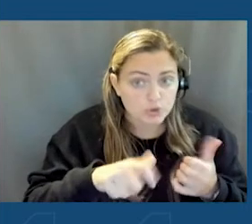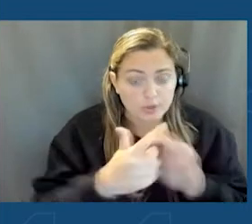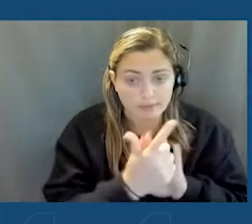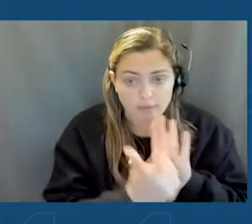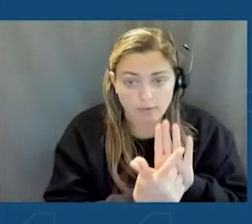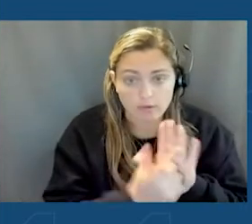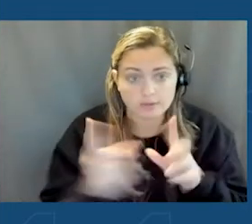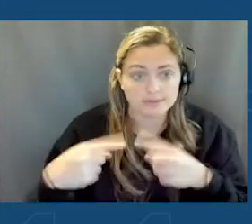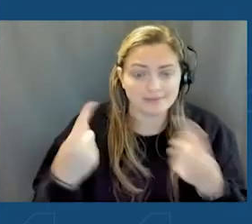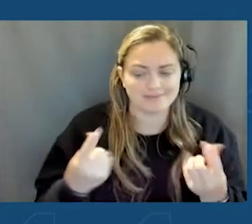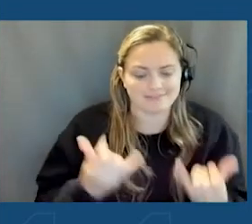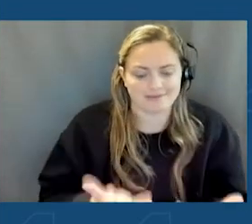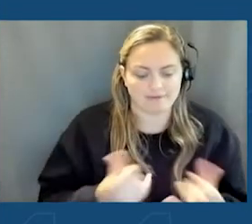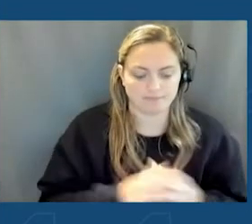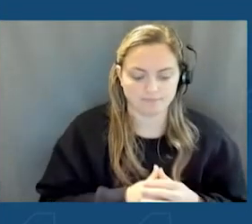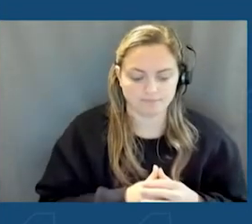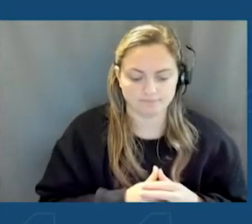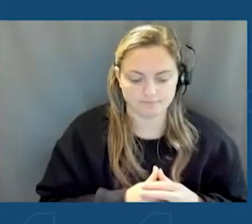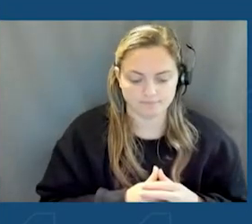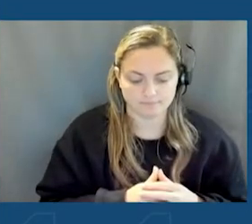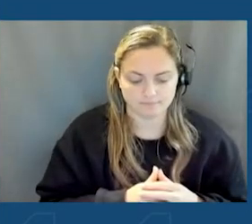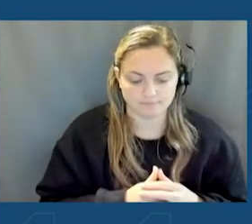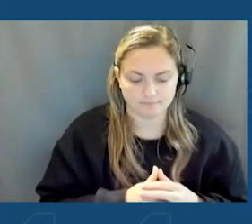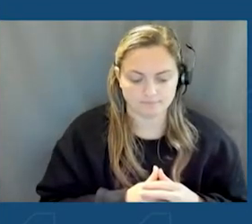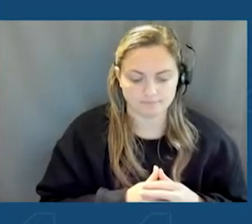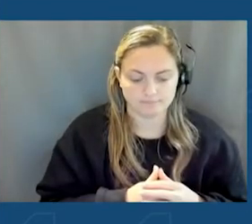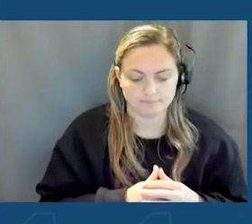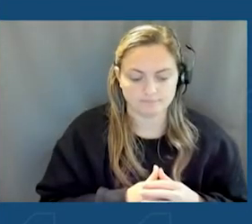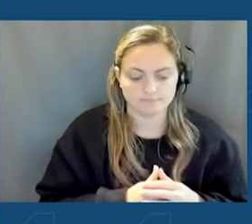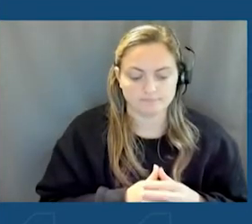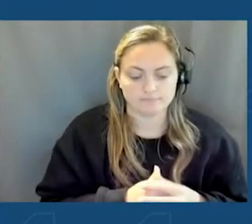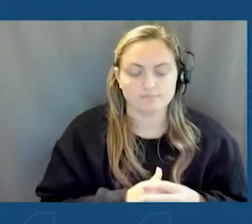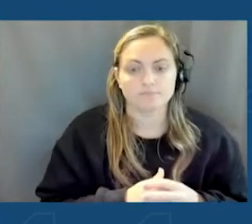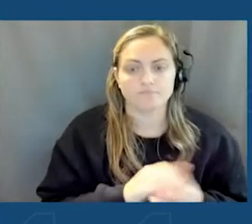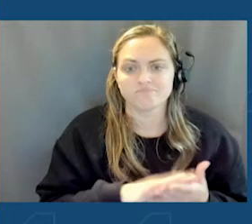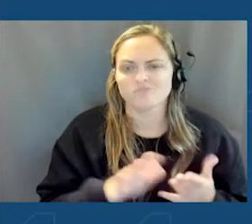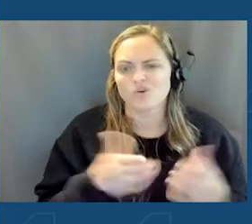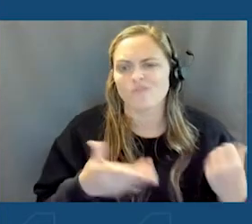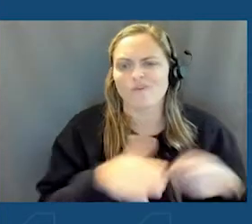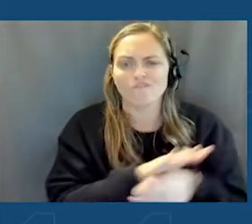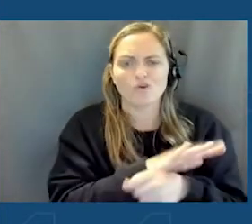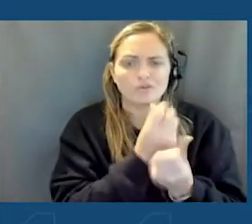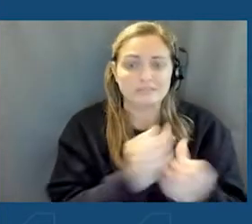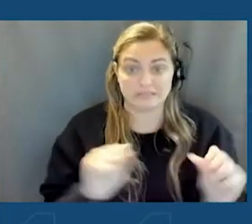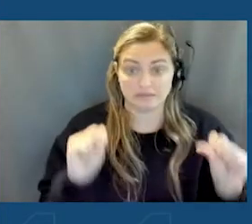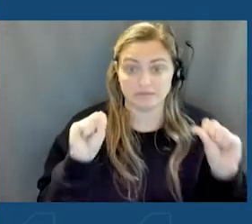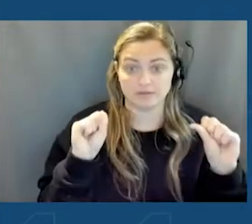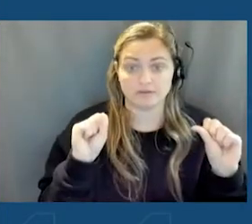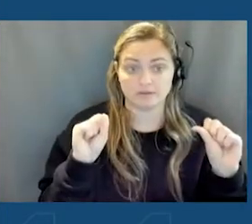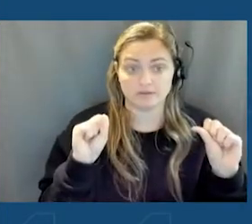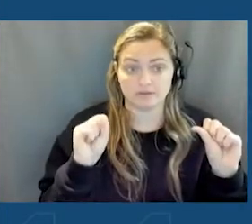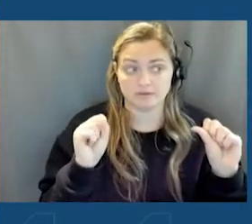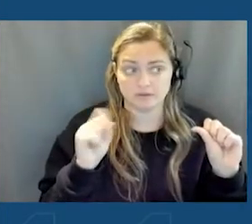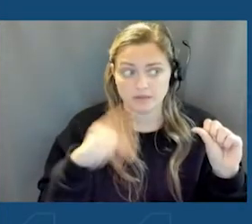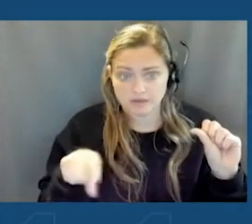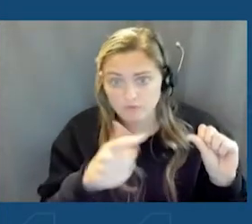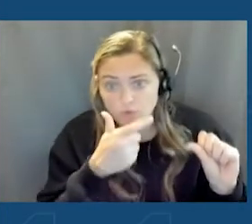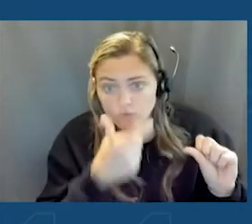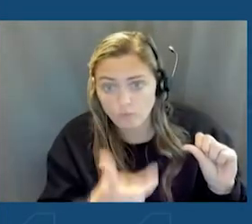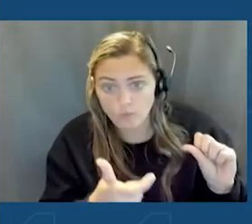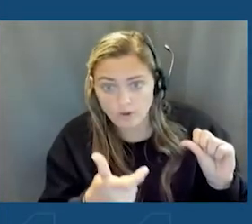until today. But when you talk about overall safety, I don't know if anybody's watching the